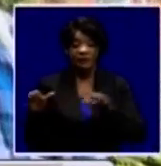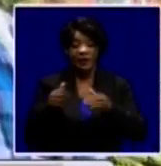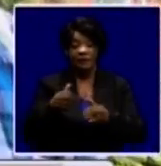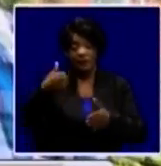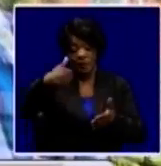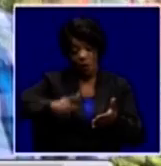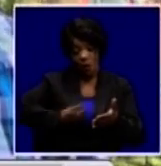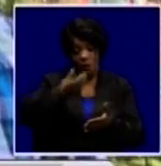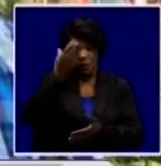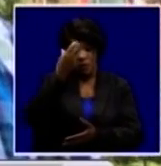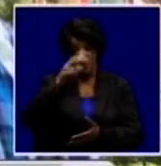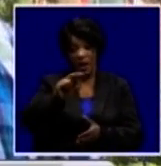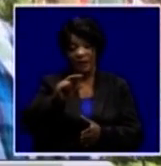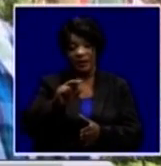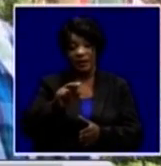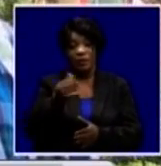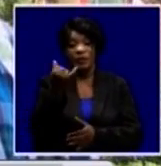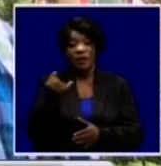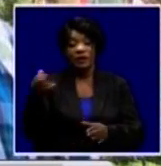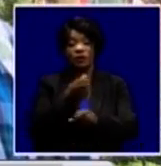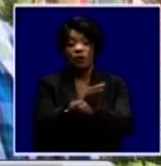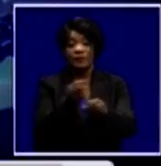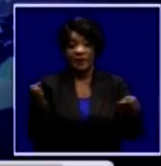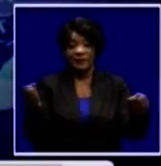the issues of safety.